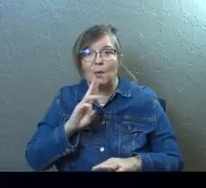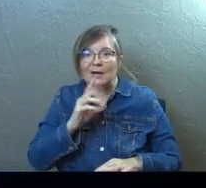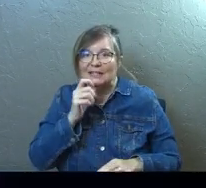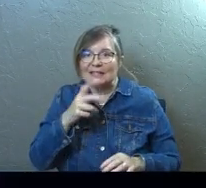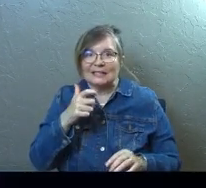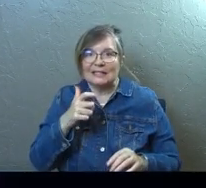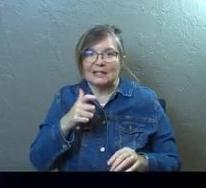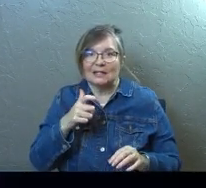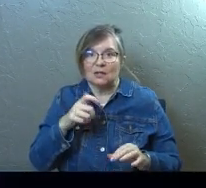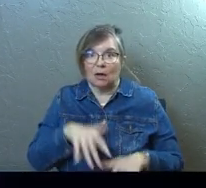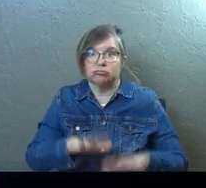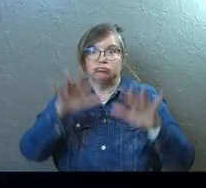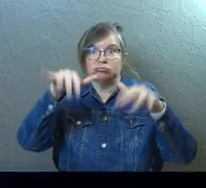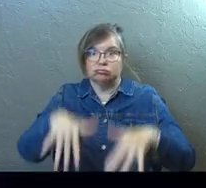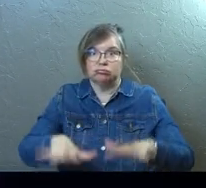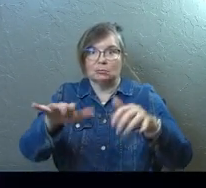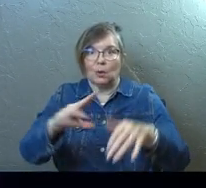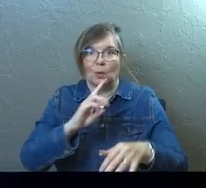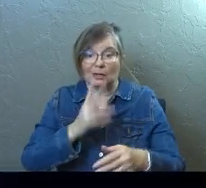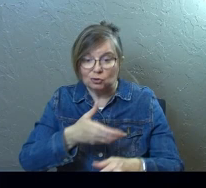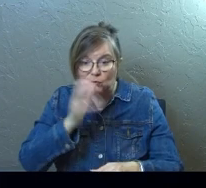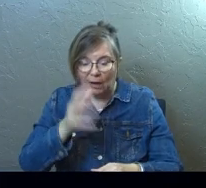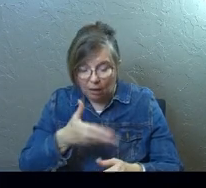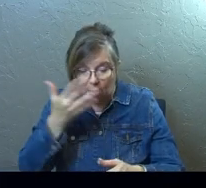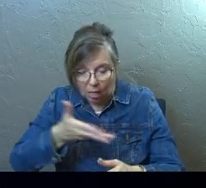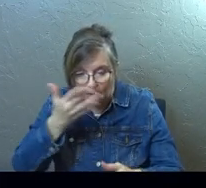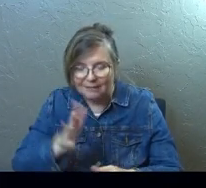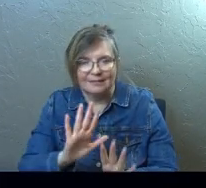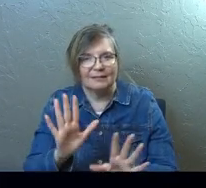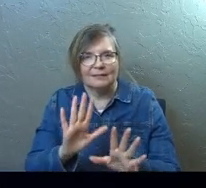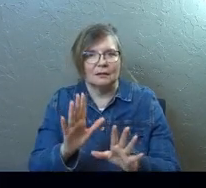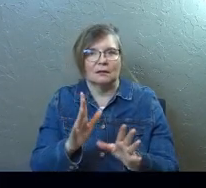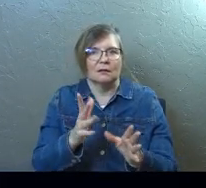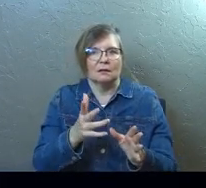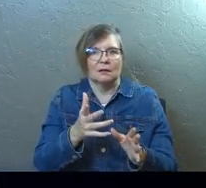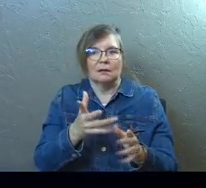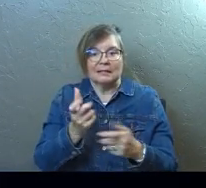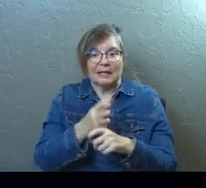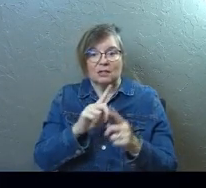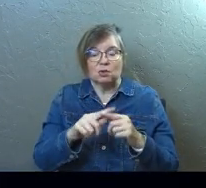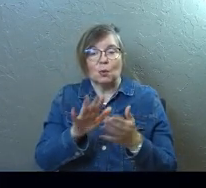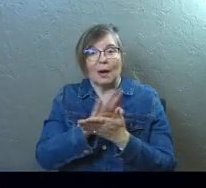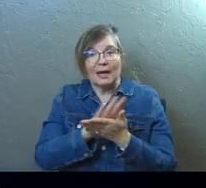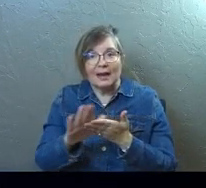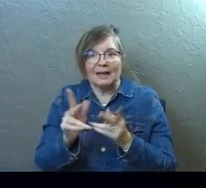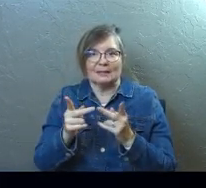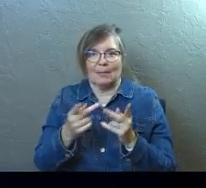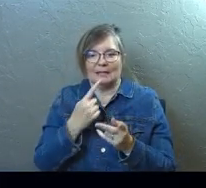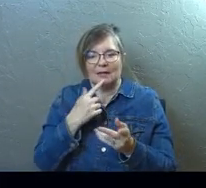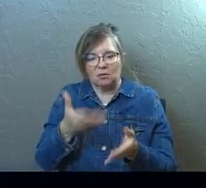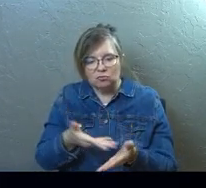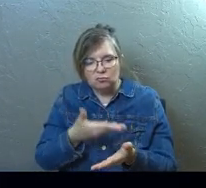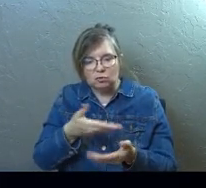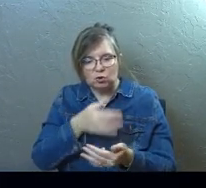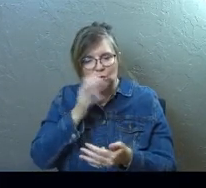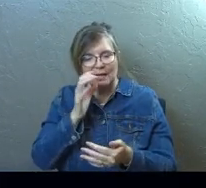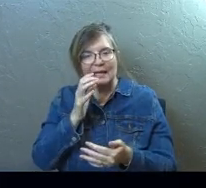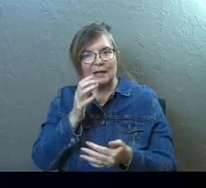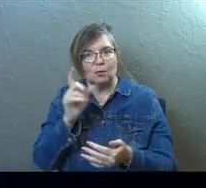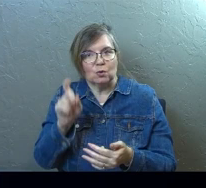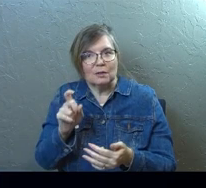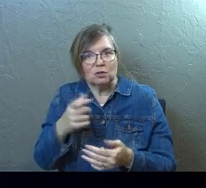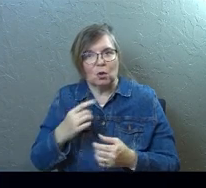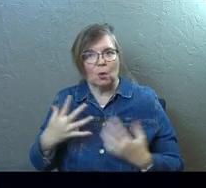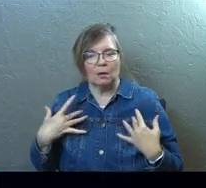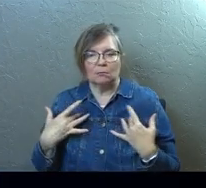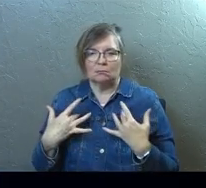Like he doesn't take us up to the edge of the rapids and say, drink, good luck. Like he takes us to a nice place and says, drink your fill so that